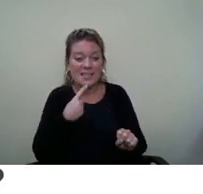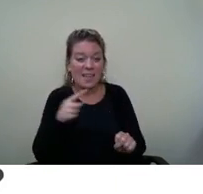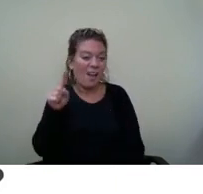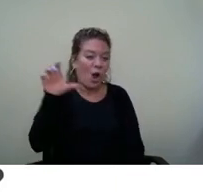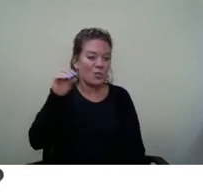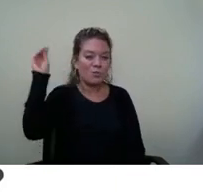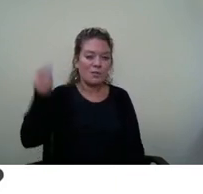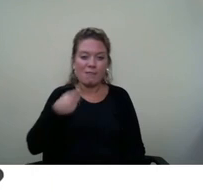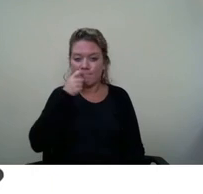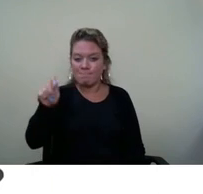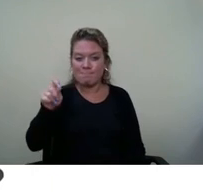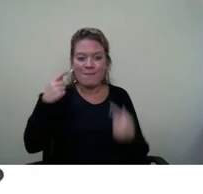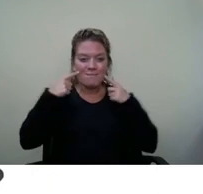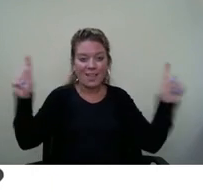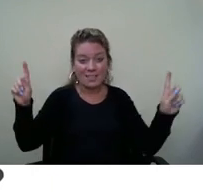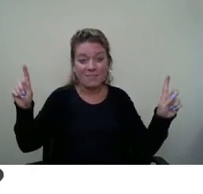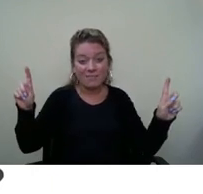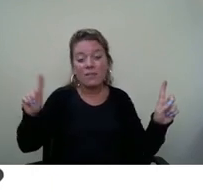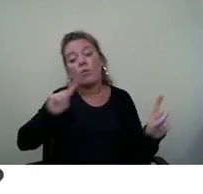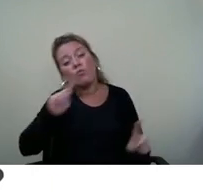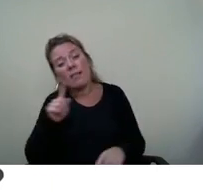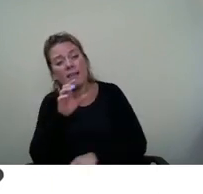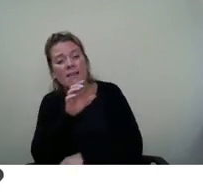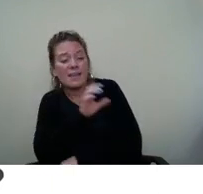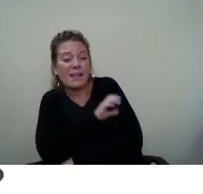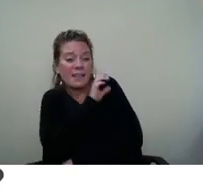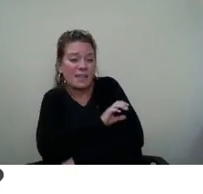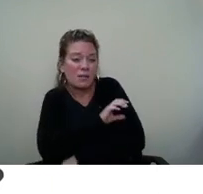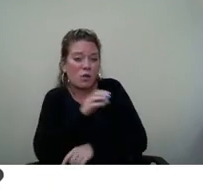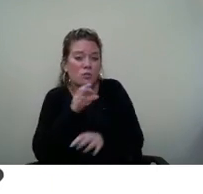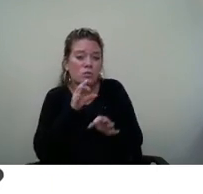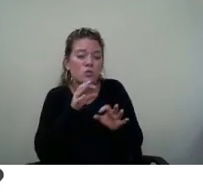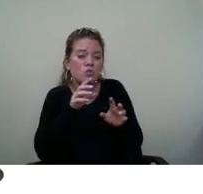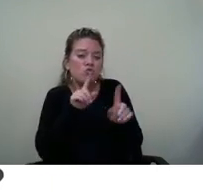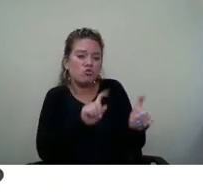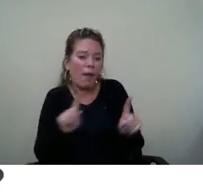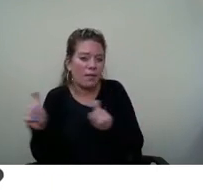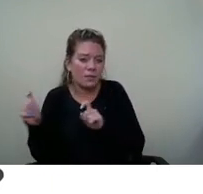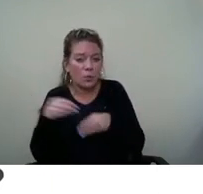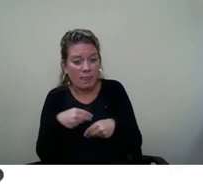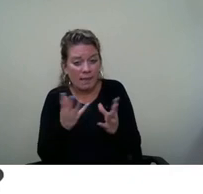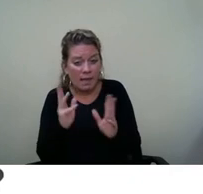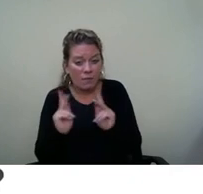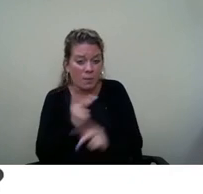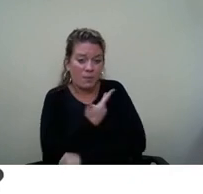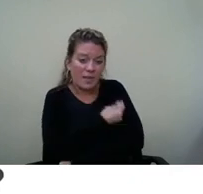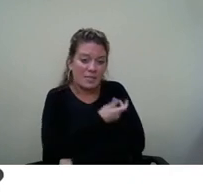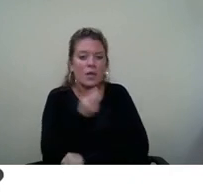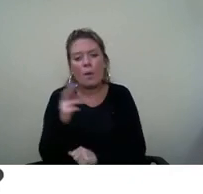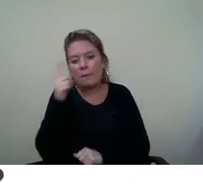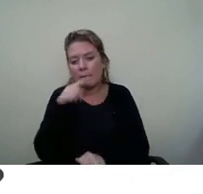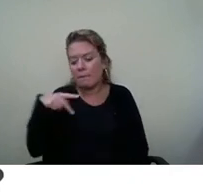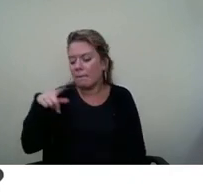right? Because really in clinical trials, when they gave people the vaccine or they gave them a